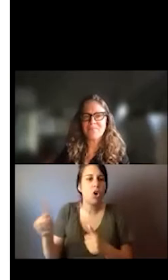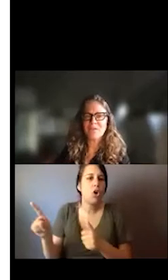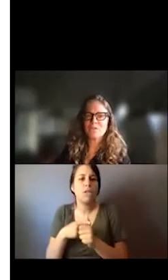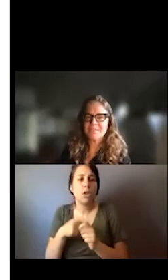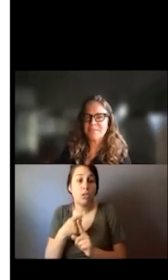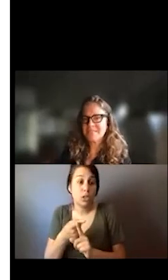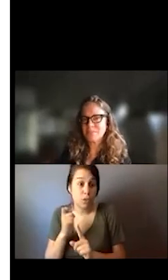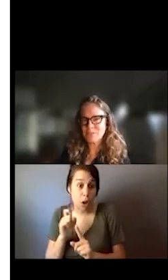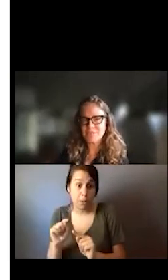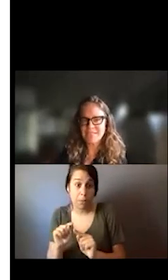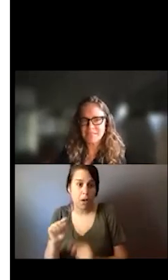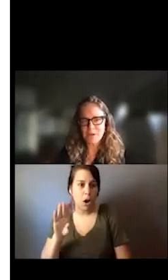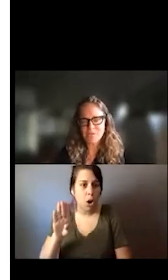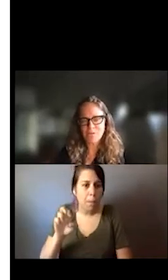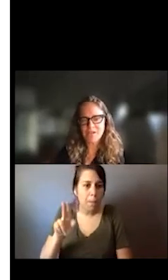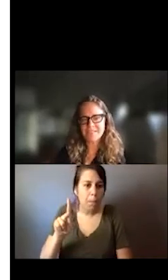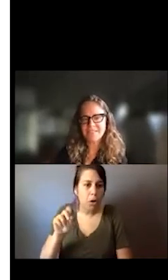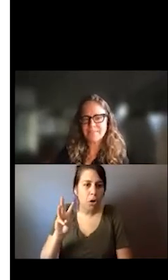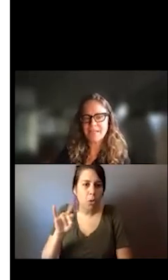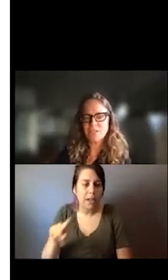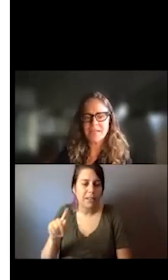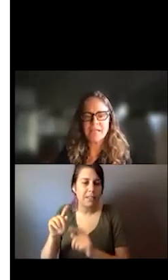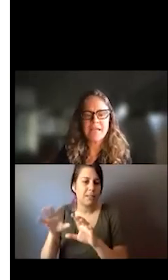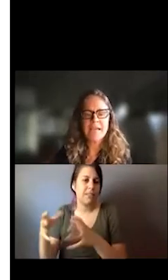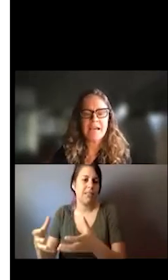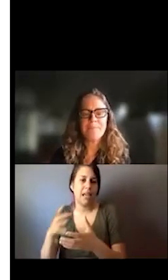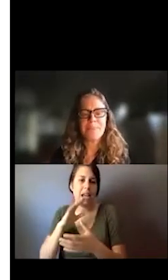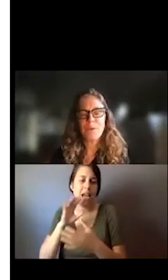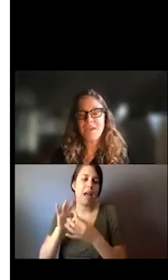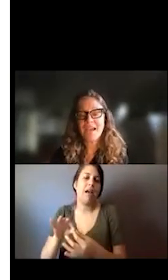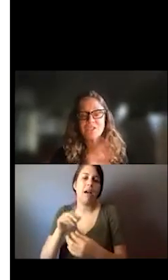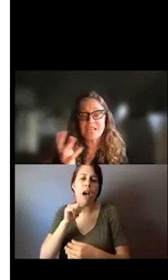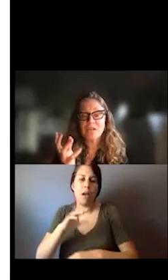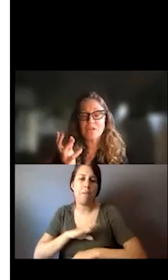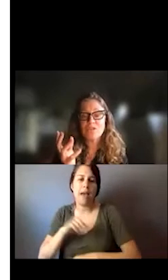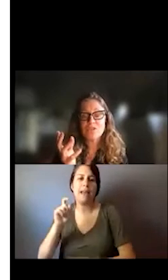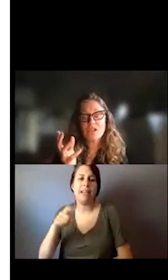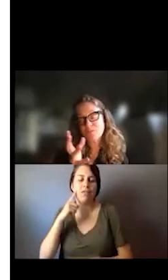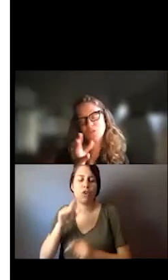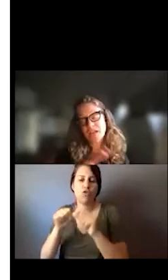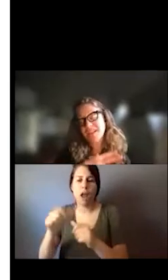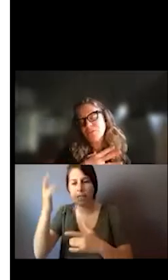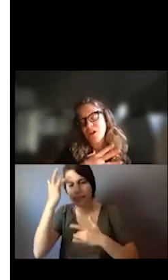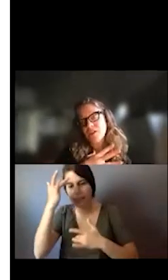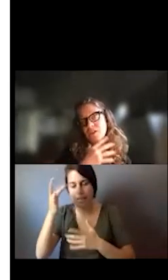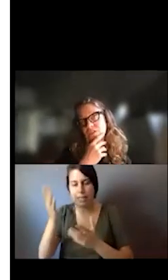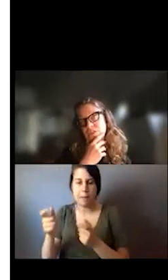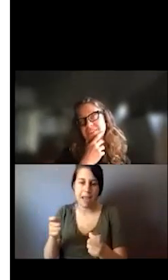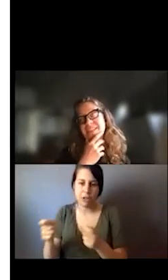team, addressing basic resource needs as part of chronic disease management, where they actually kind of